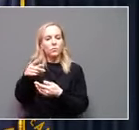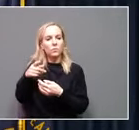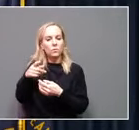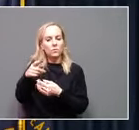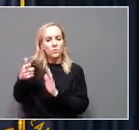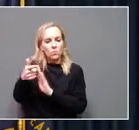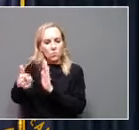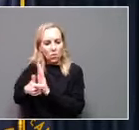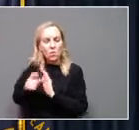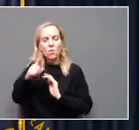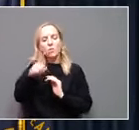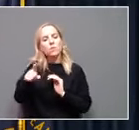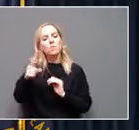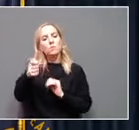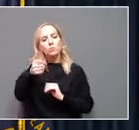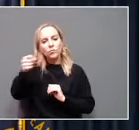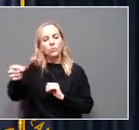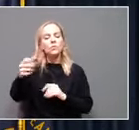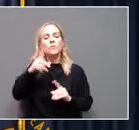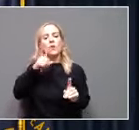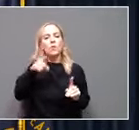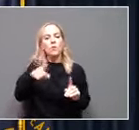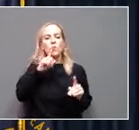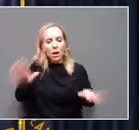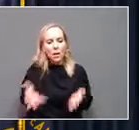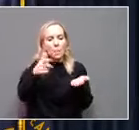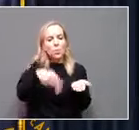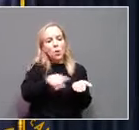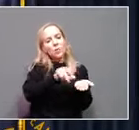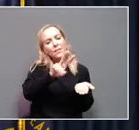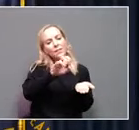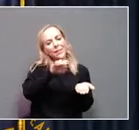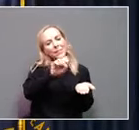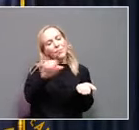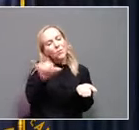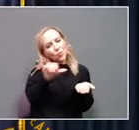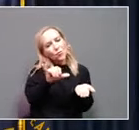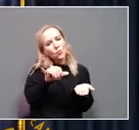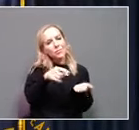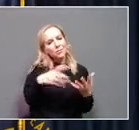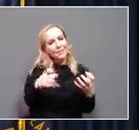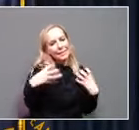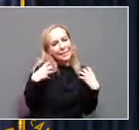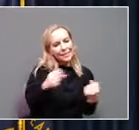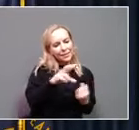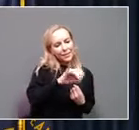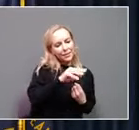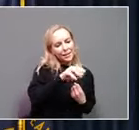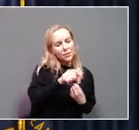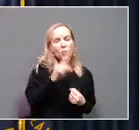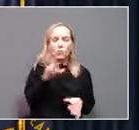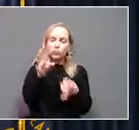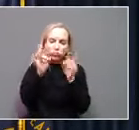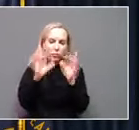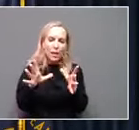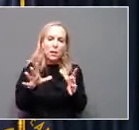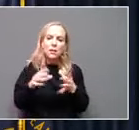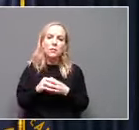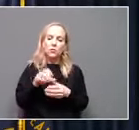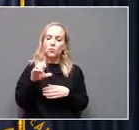that, we work to provide healing and to lift up those victims. Those are heinous